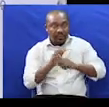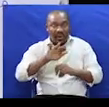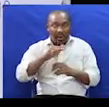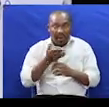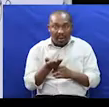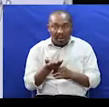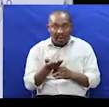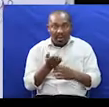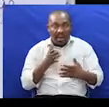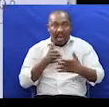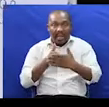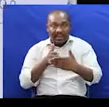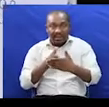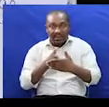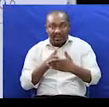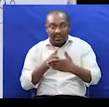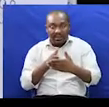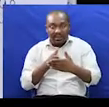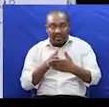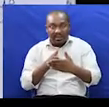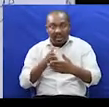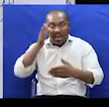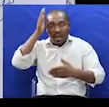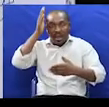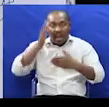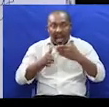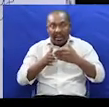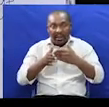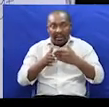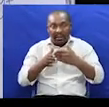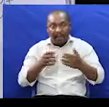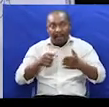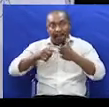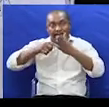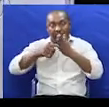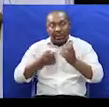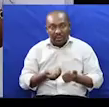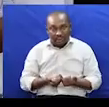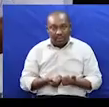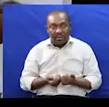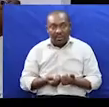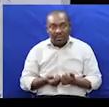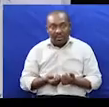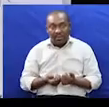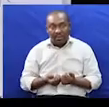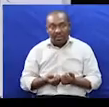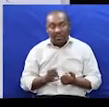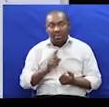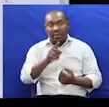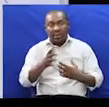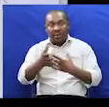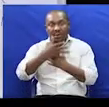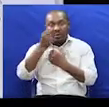or until end point is